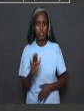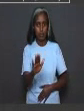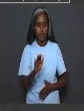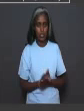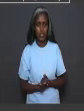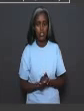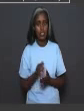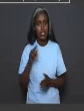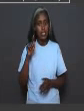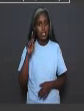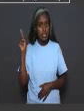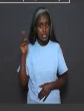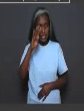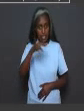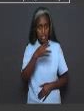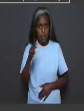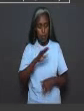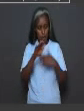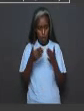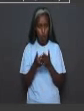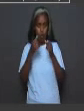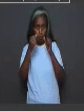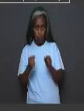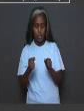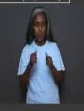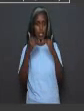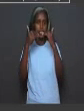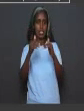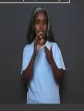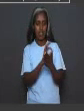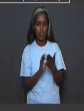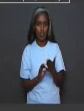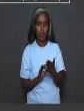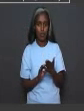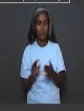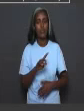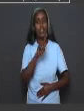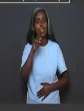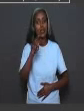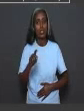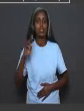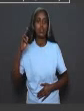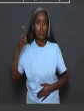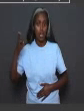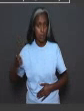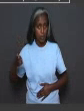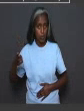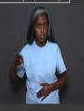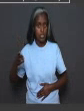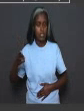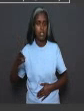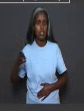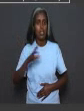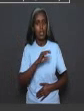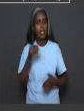This table gives all the possible standard forms of equations of hyperbolas